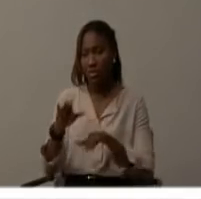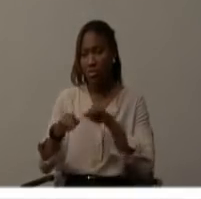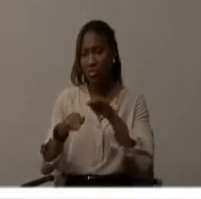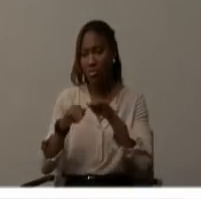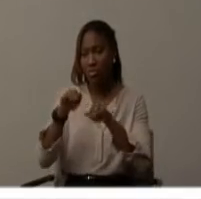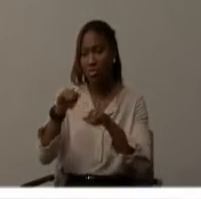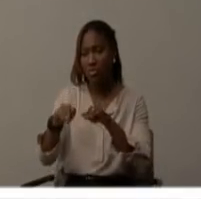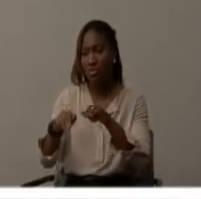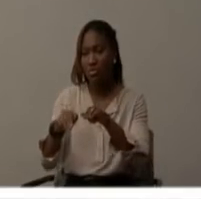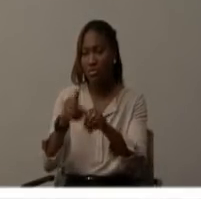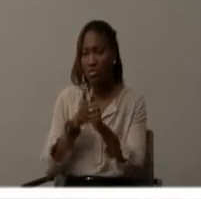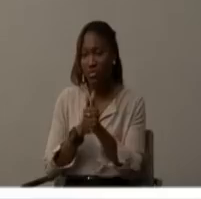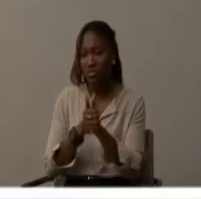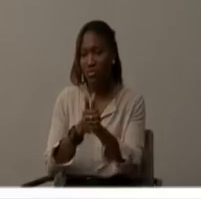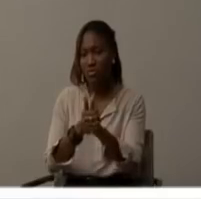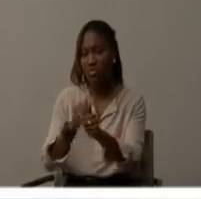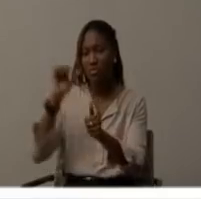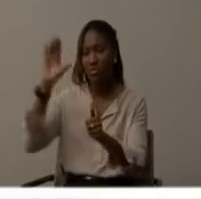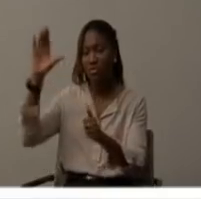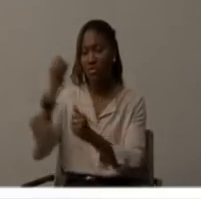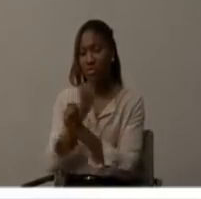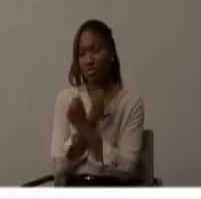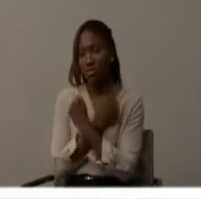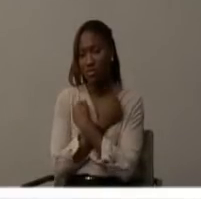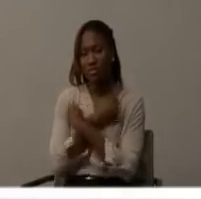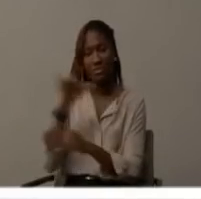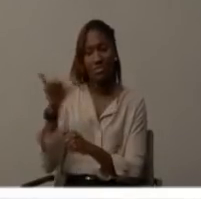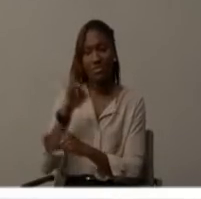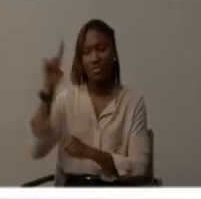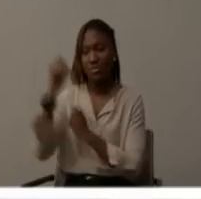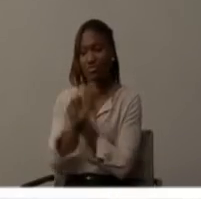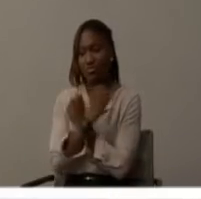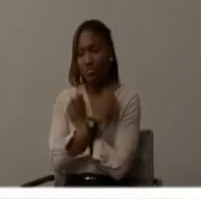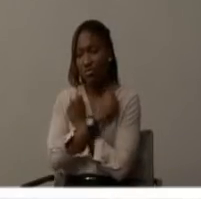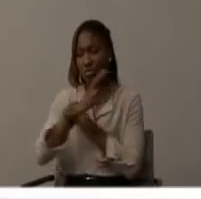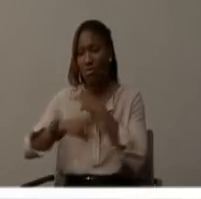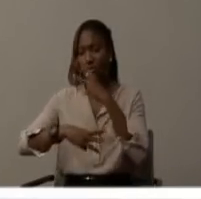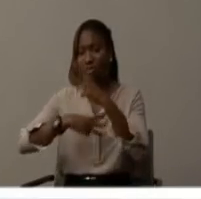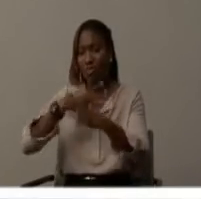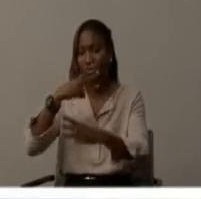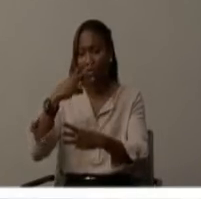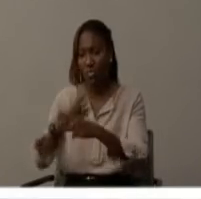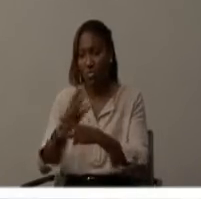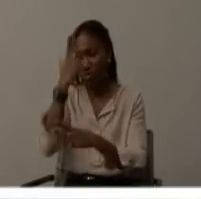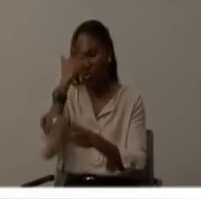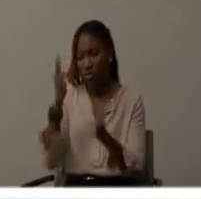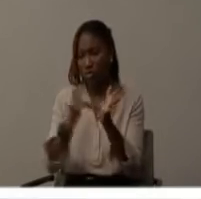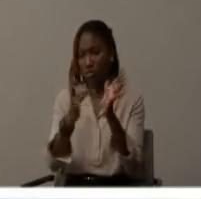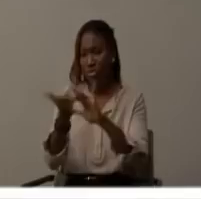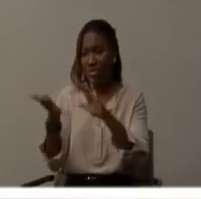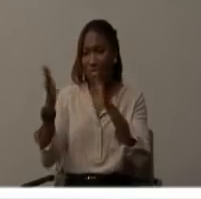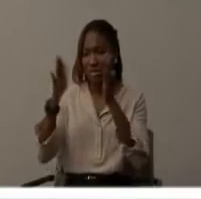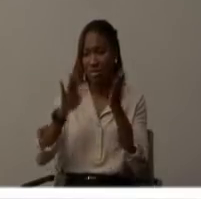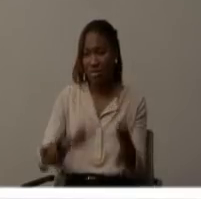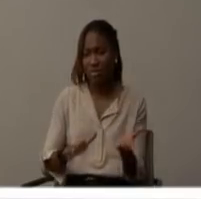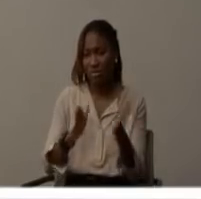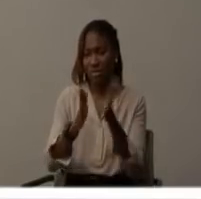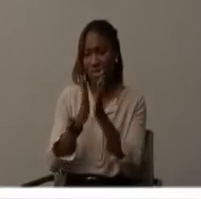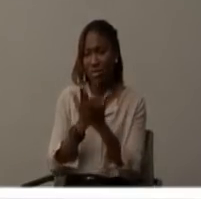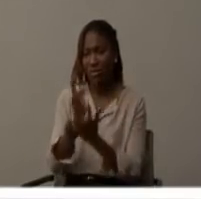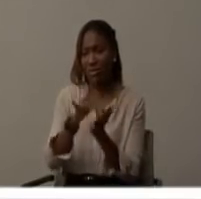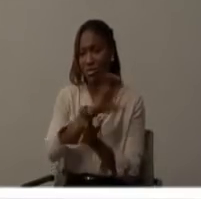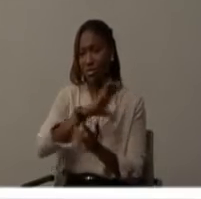charity with which, out of love for the world, your Son handed himself over to death through our Lord Jesus Christ, your Son, who lives